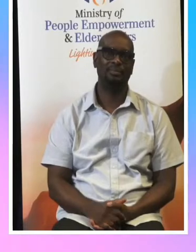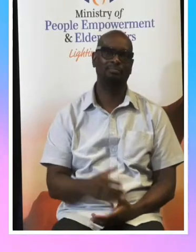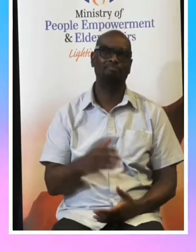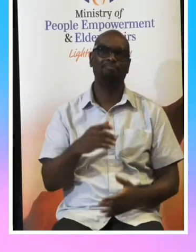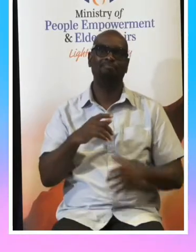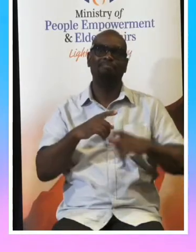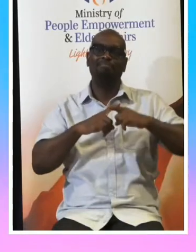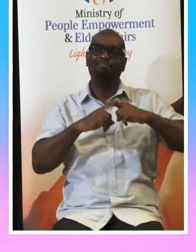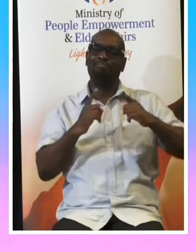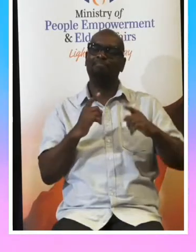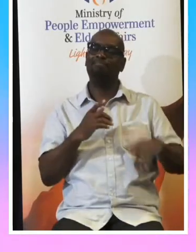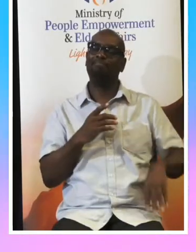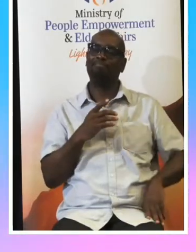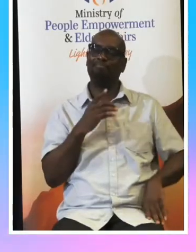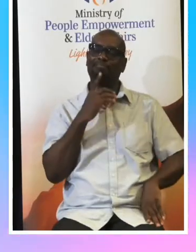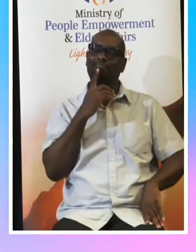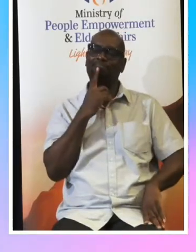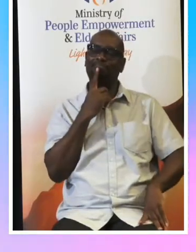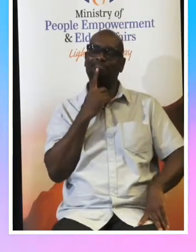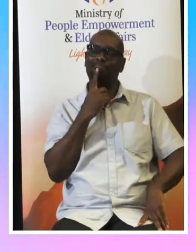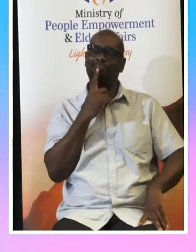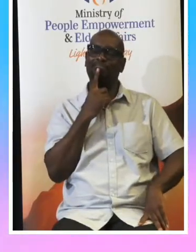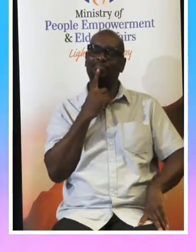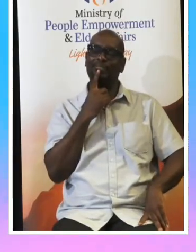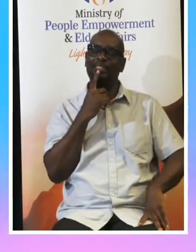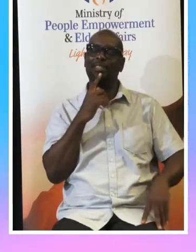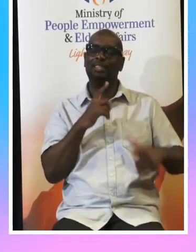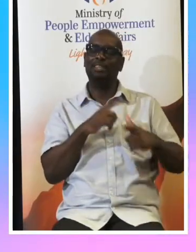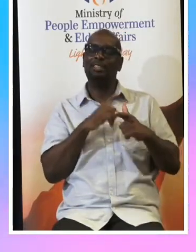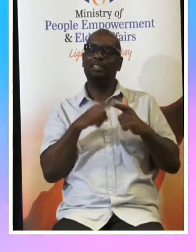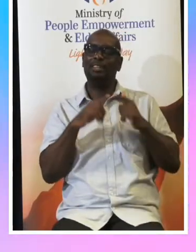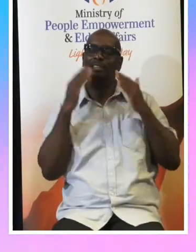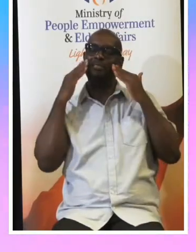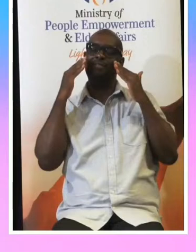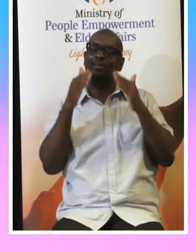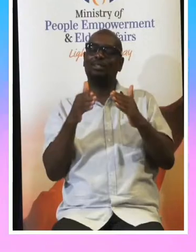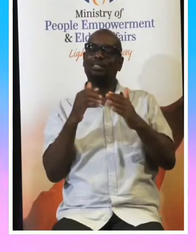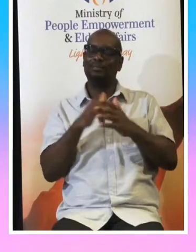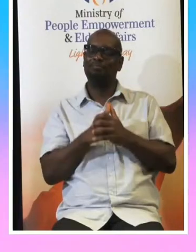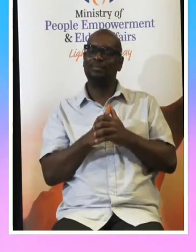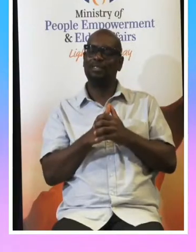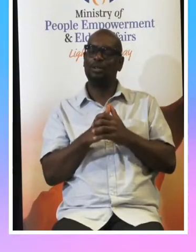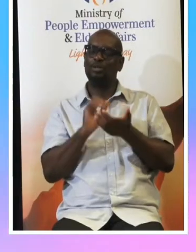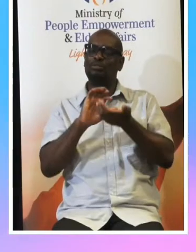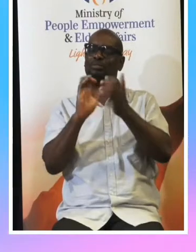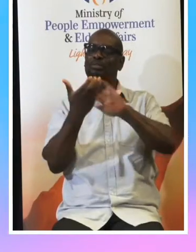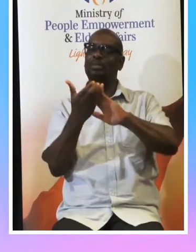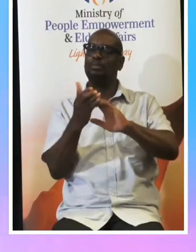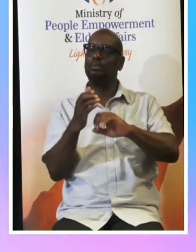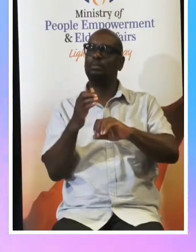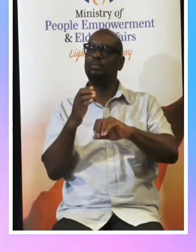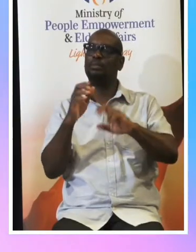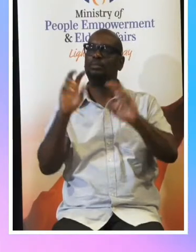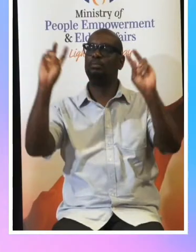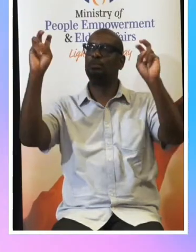Eventually, though, the premium was placed on normalcy, both then and now. And